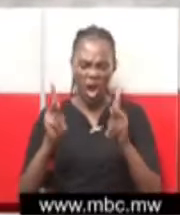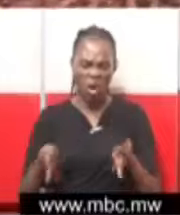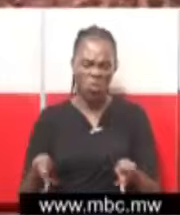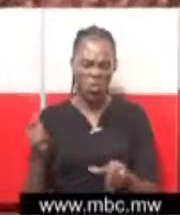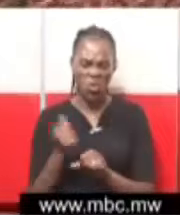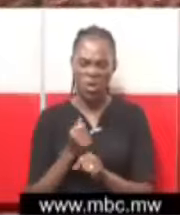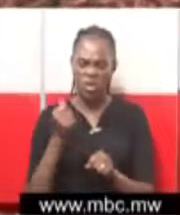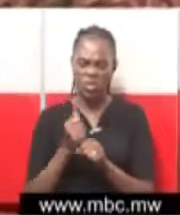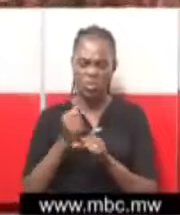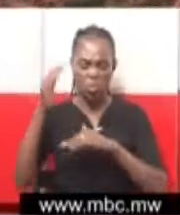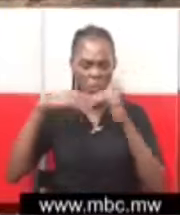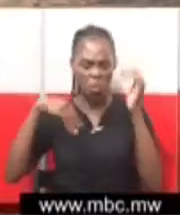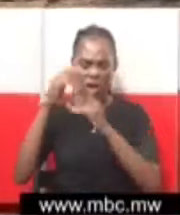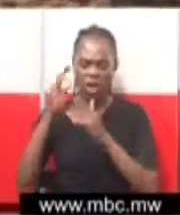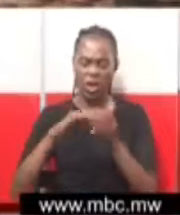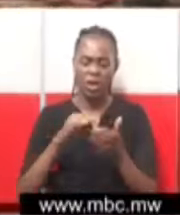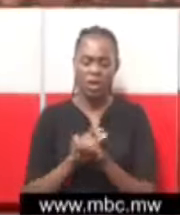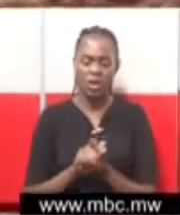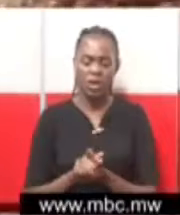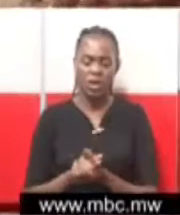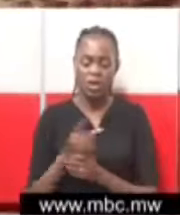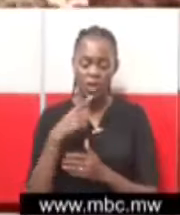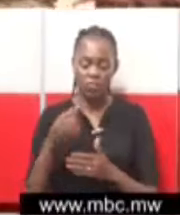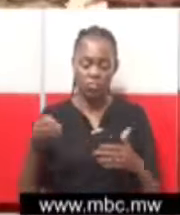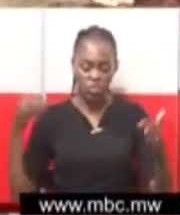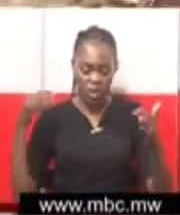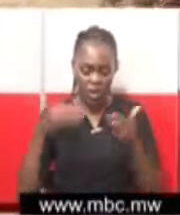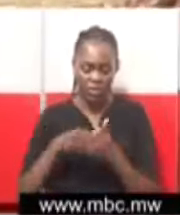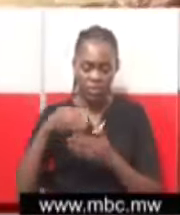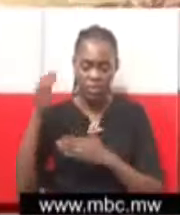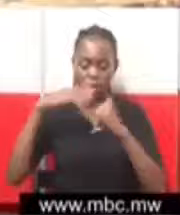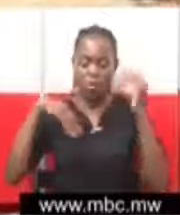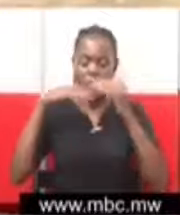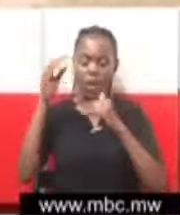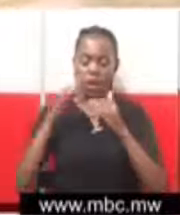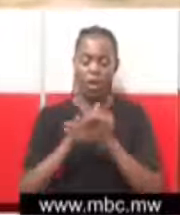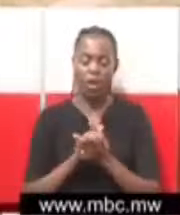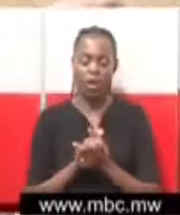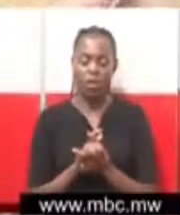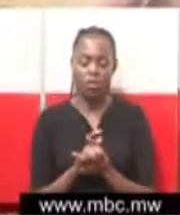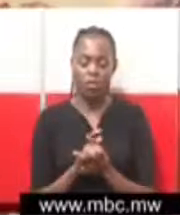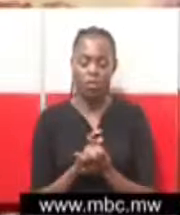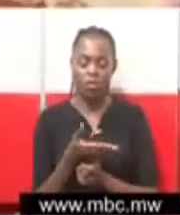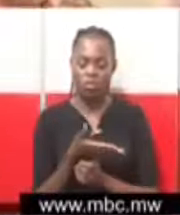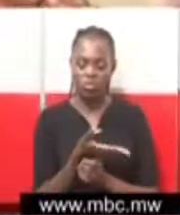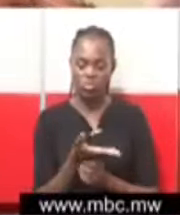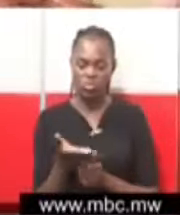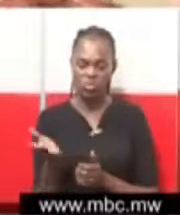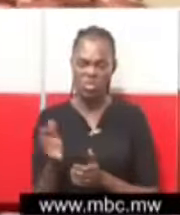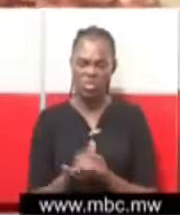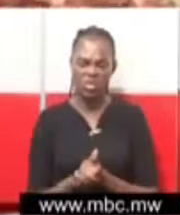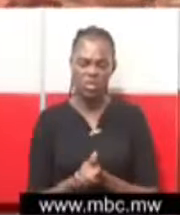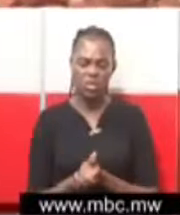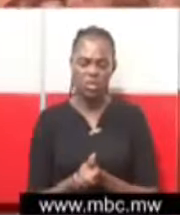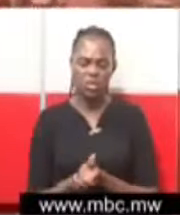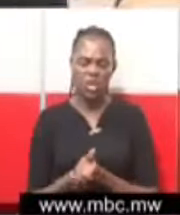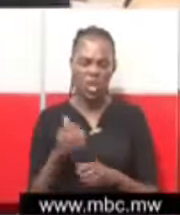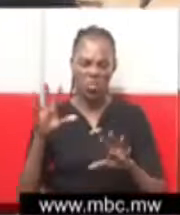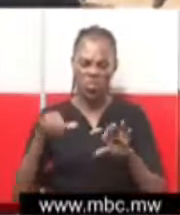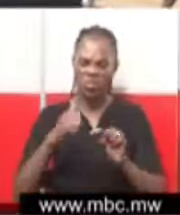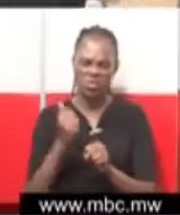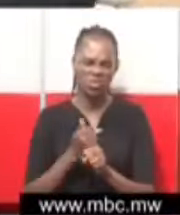consultant. So we therefore issued a stop order and subsequently a compliance order, all of which were defied by this particular